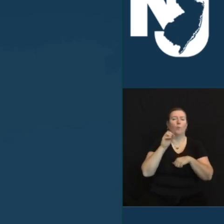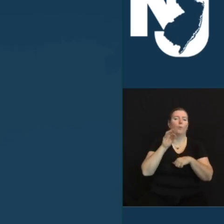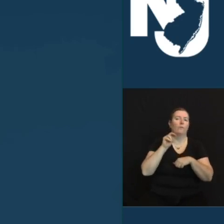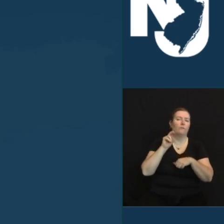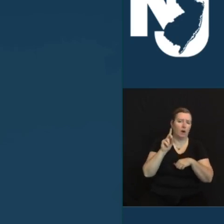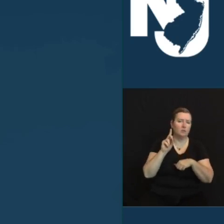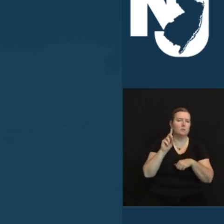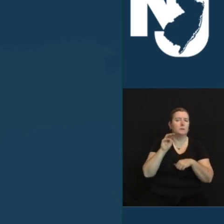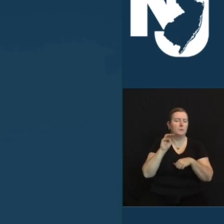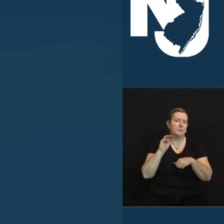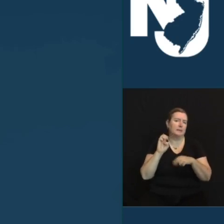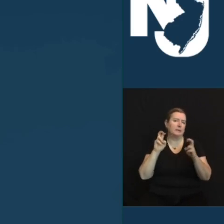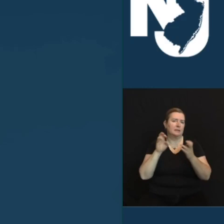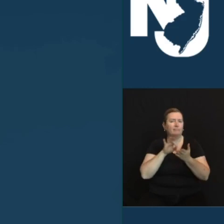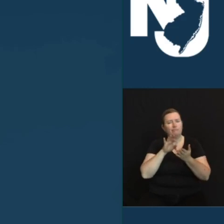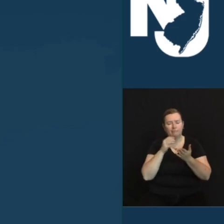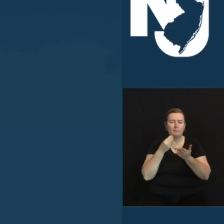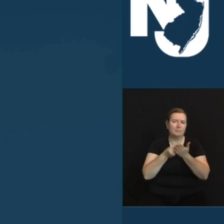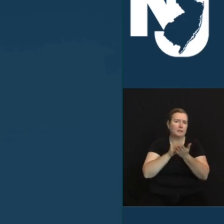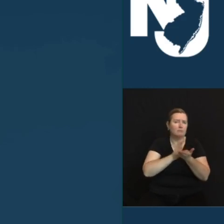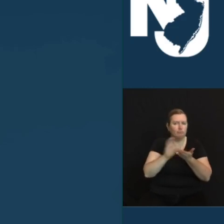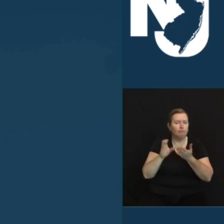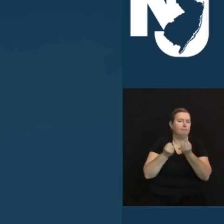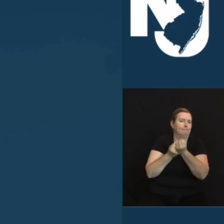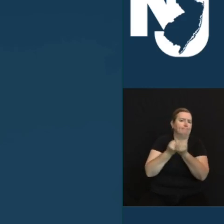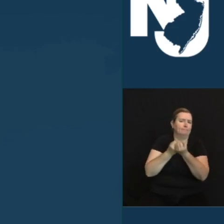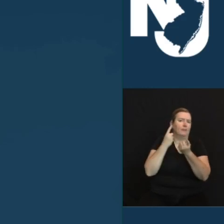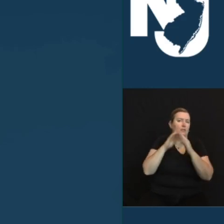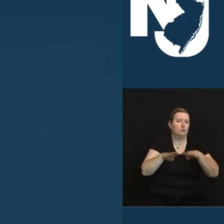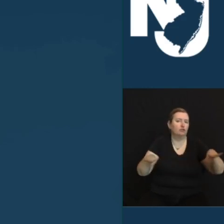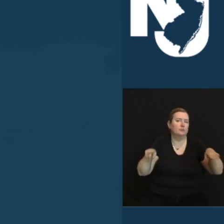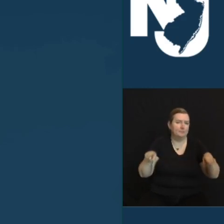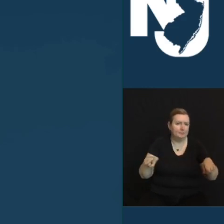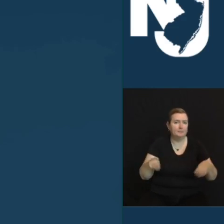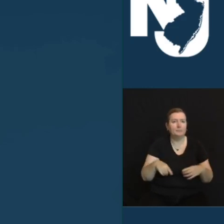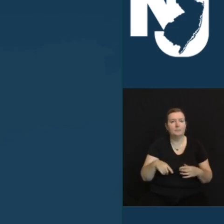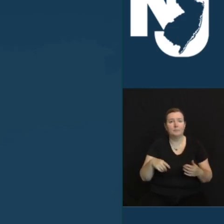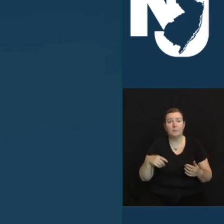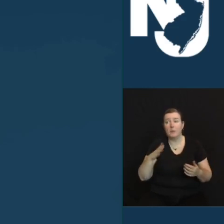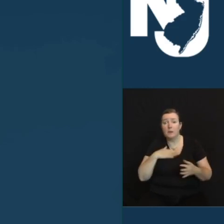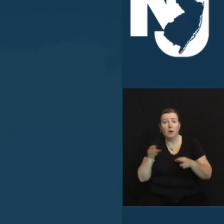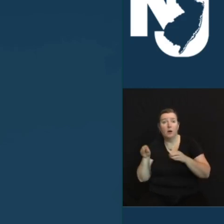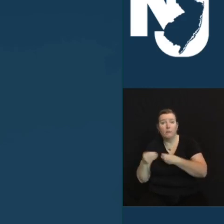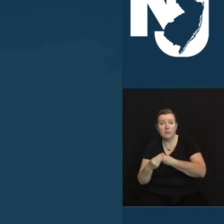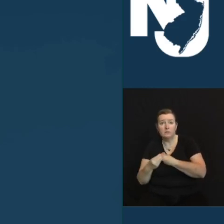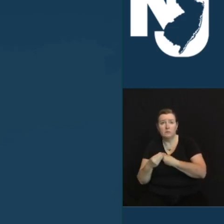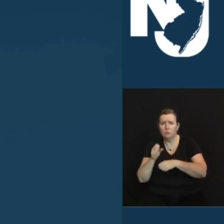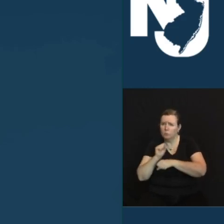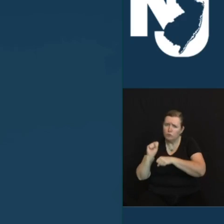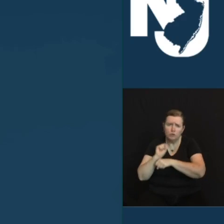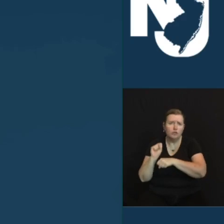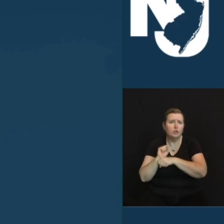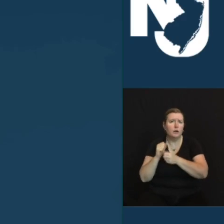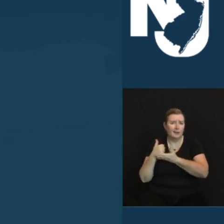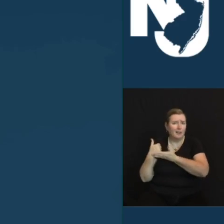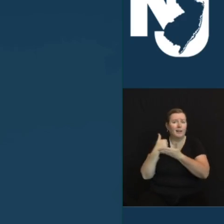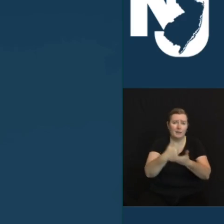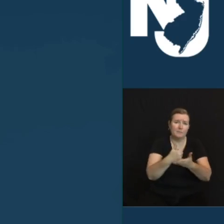Margot's children. And our administration is also working to provide the family whatever assistance they are eligible to